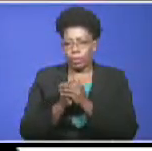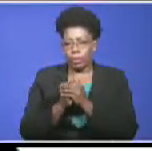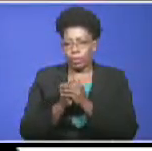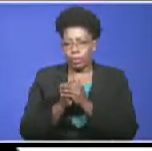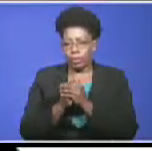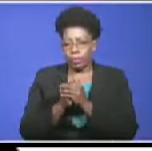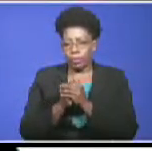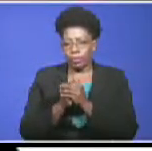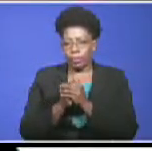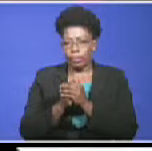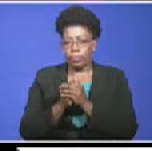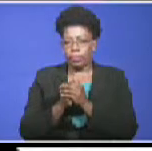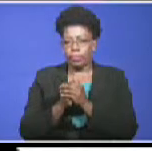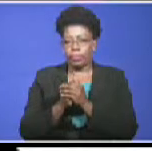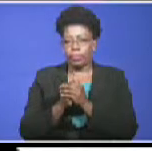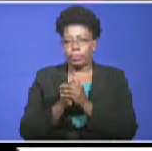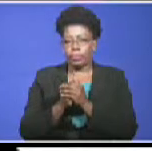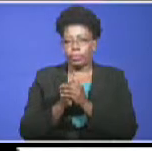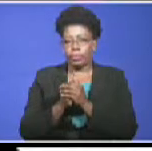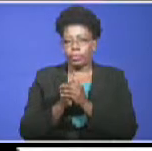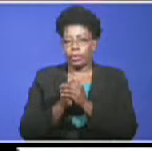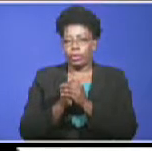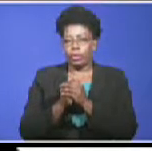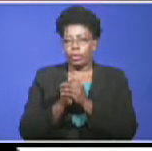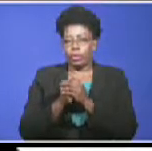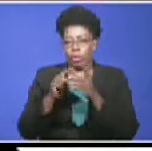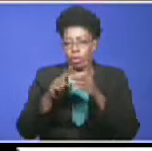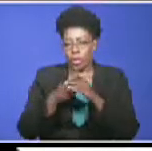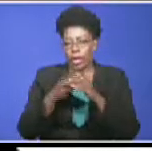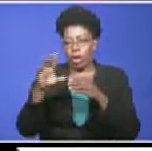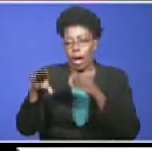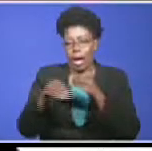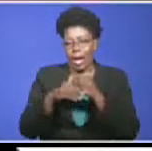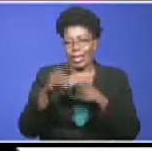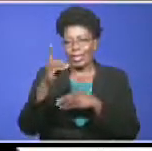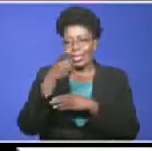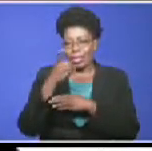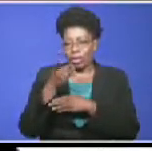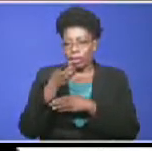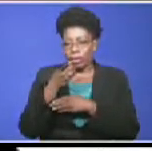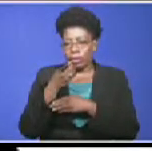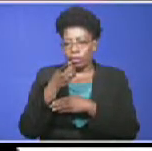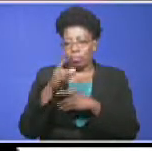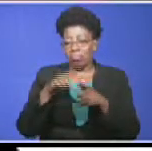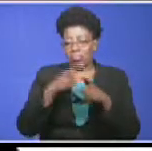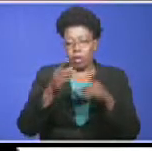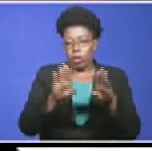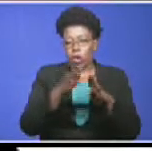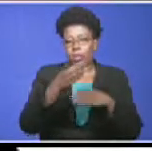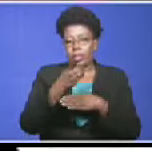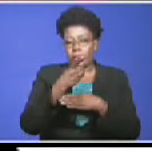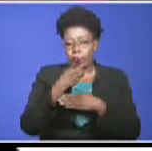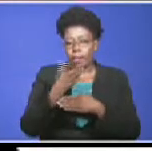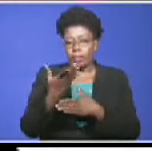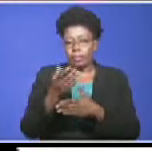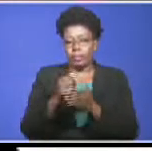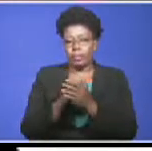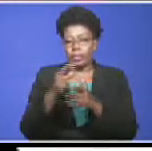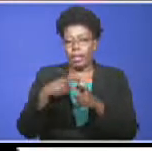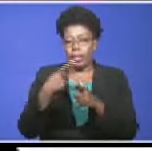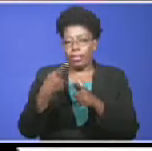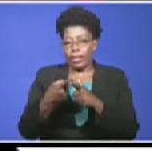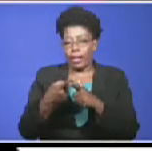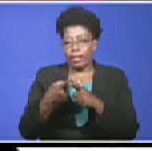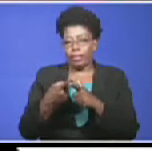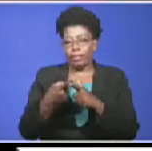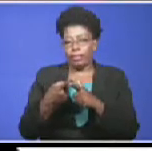mm-hmm. With the dinner trade, and we opened the dinner, and then, you know, and then I